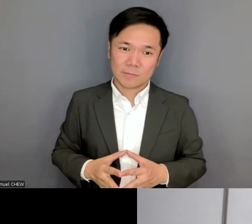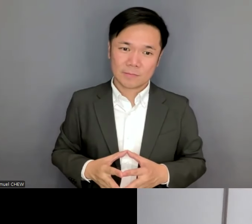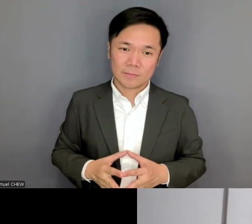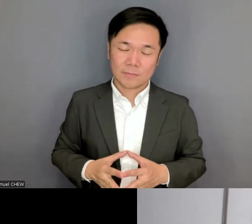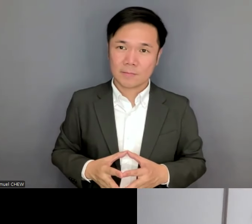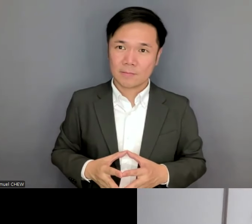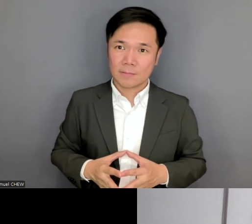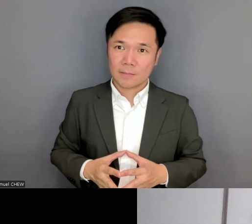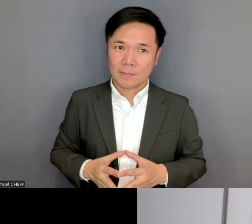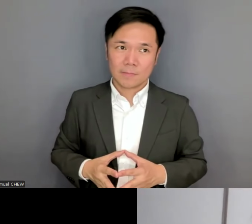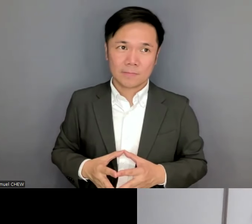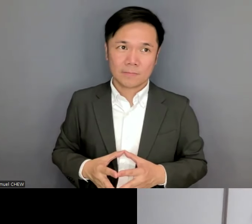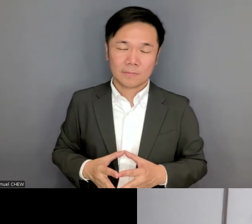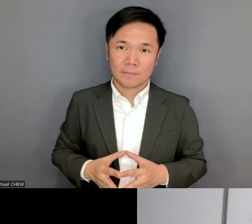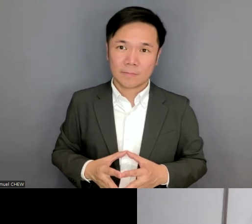Hello.